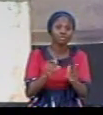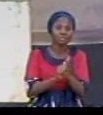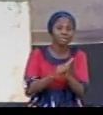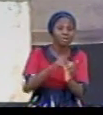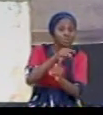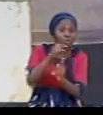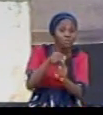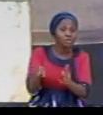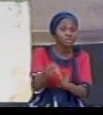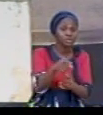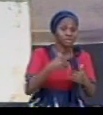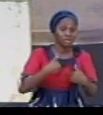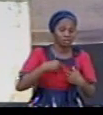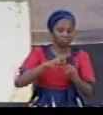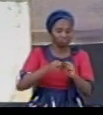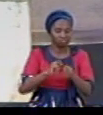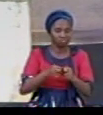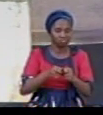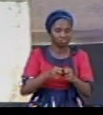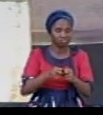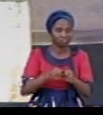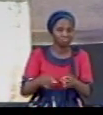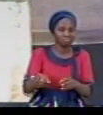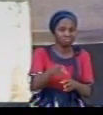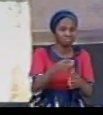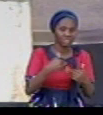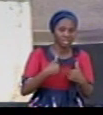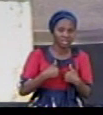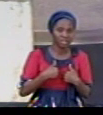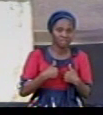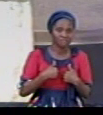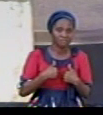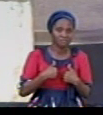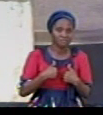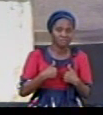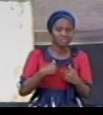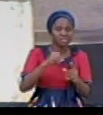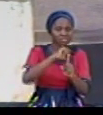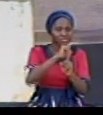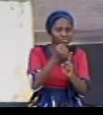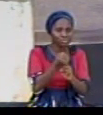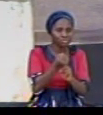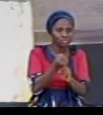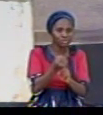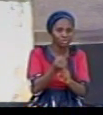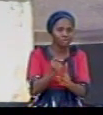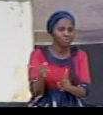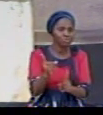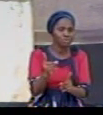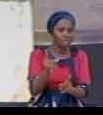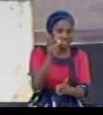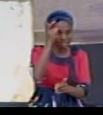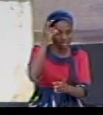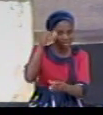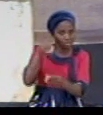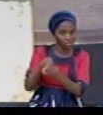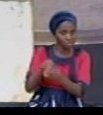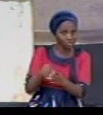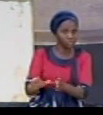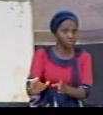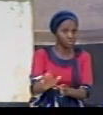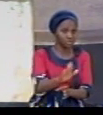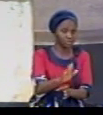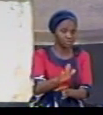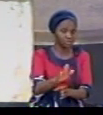affliction, they have a situation where Satan puts them in a